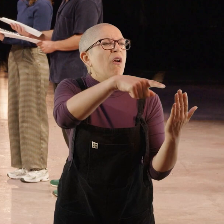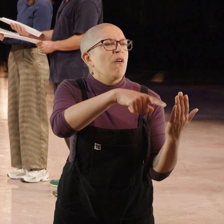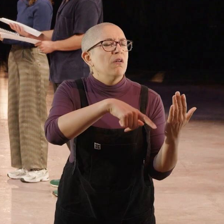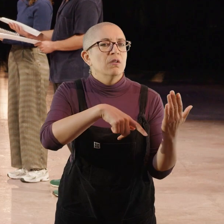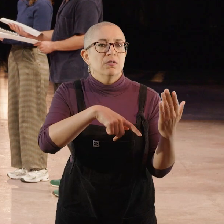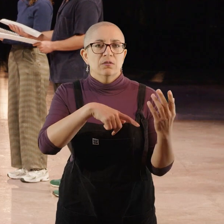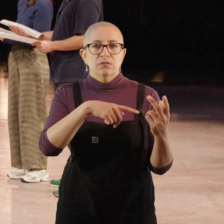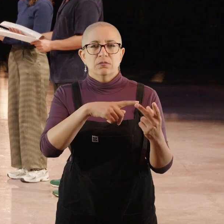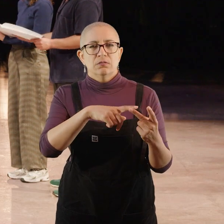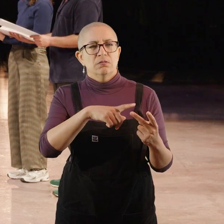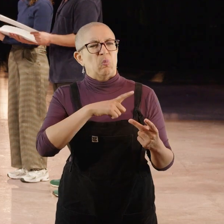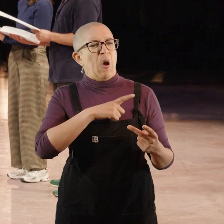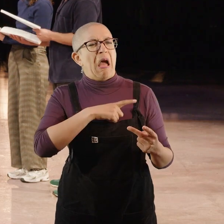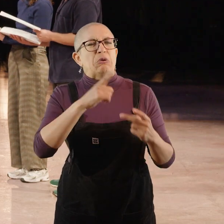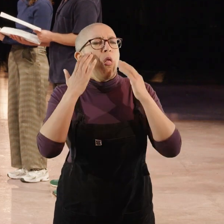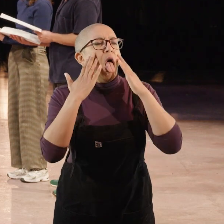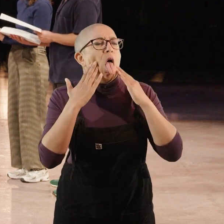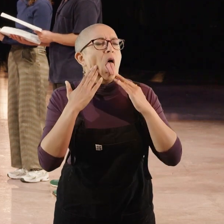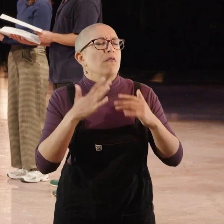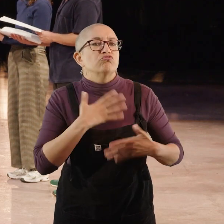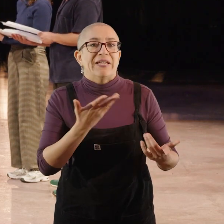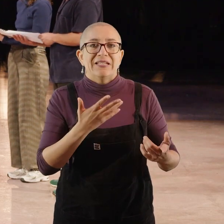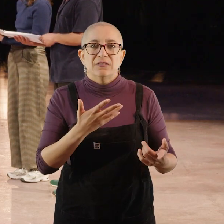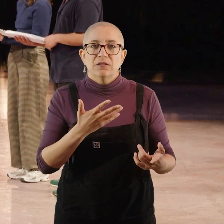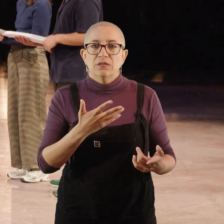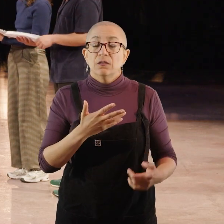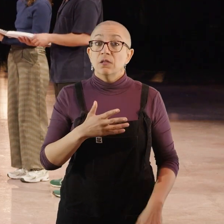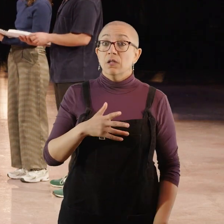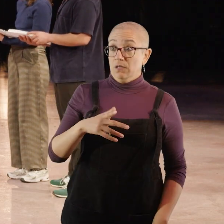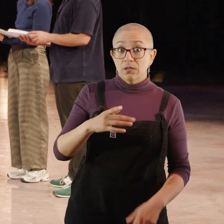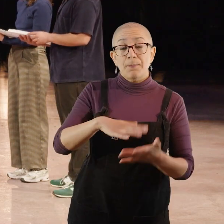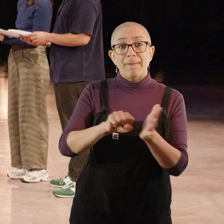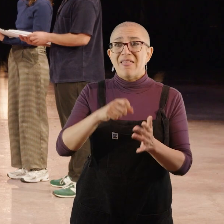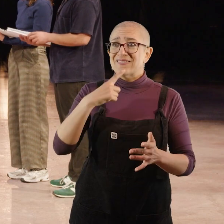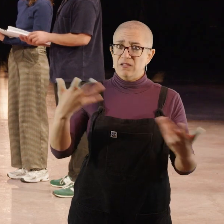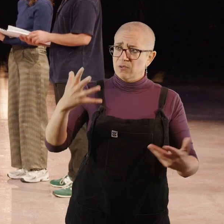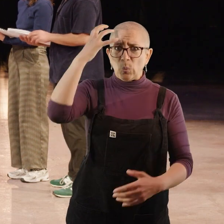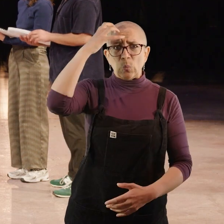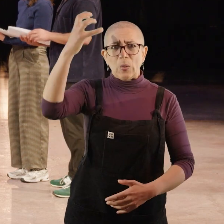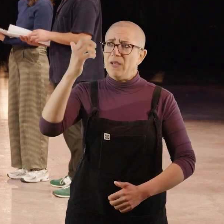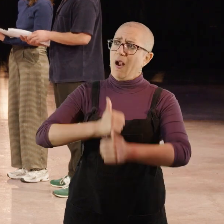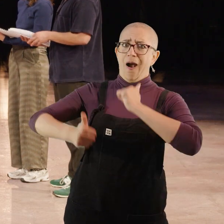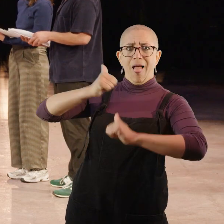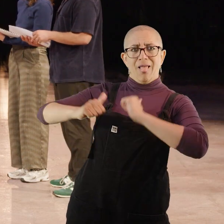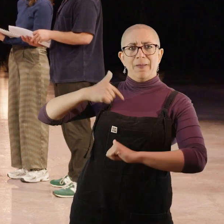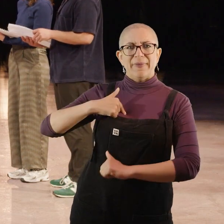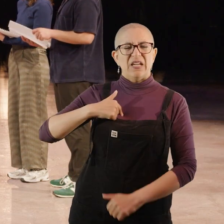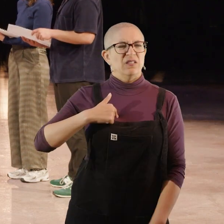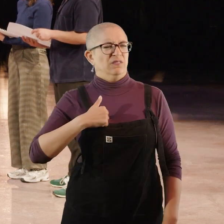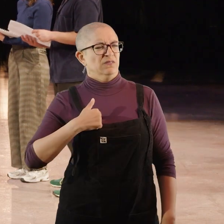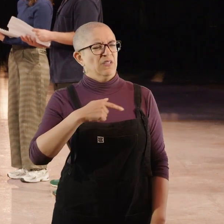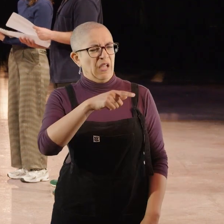do you look green? He says he's had golden opinions showered on him by the Queen, and she says he looks green